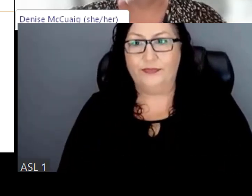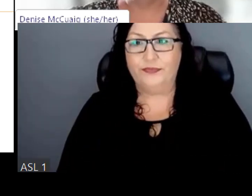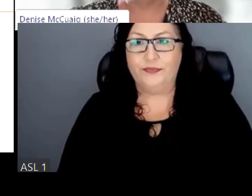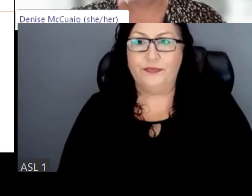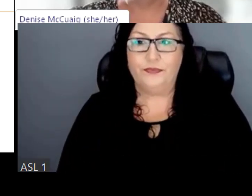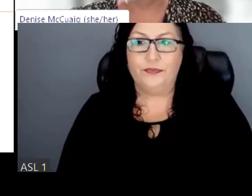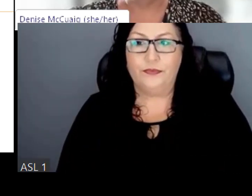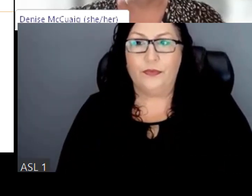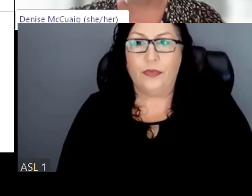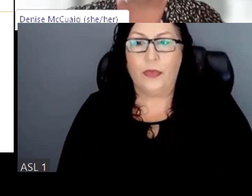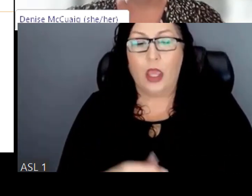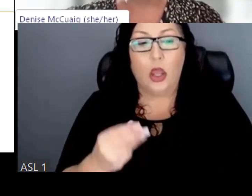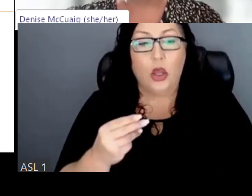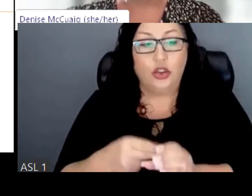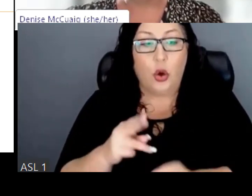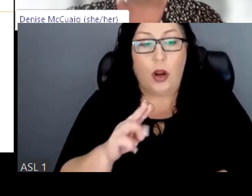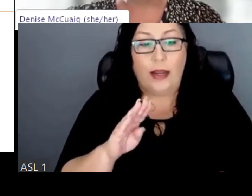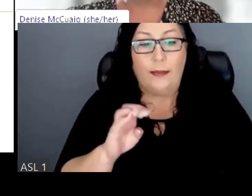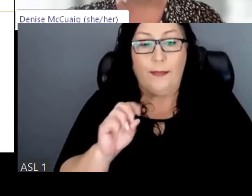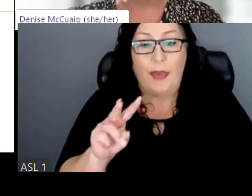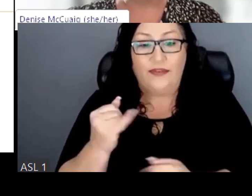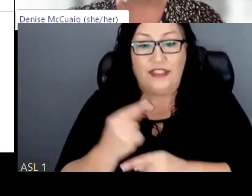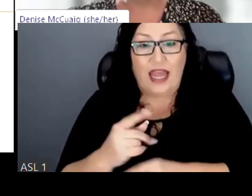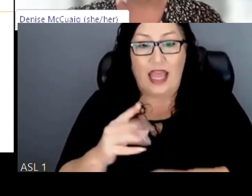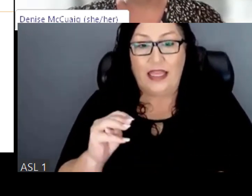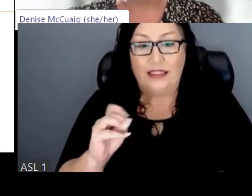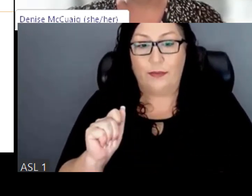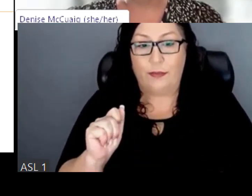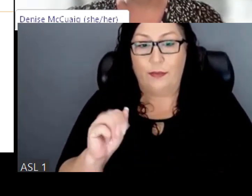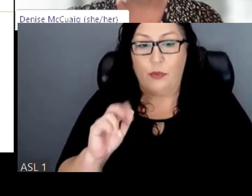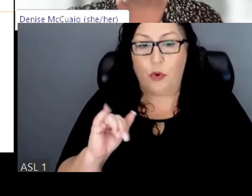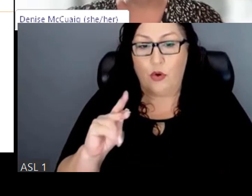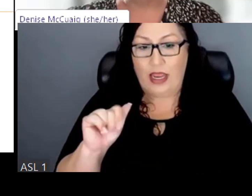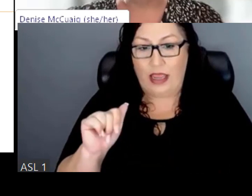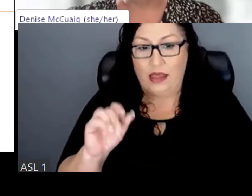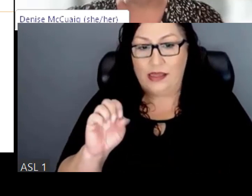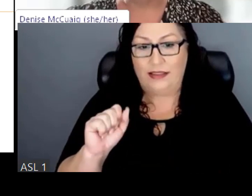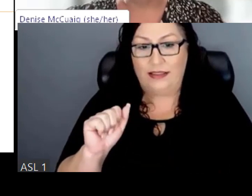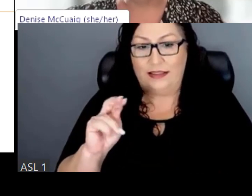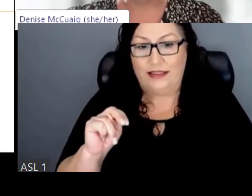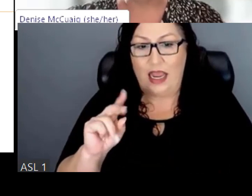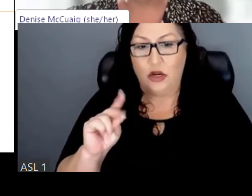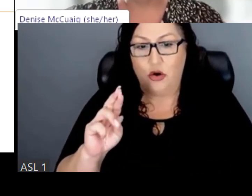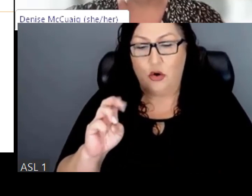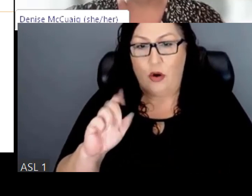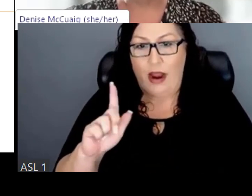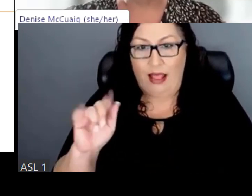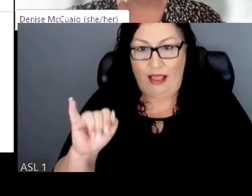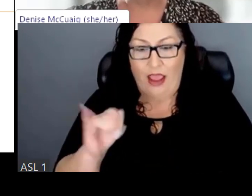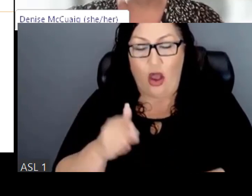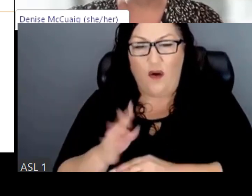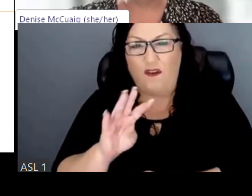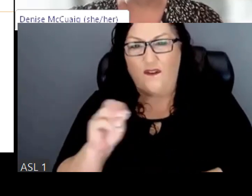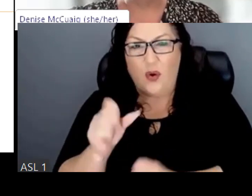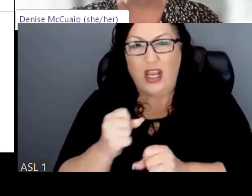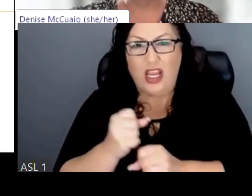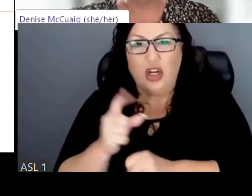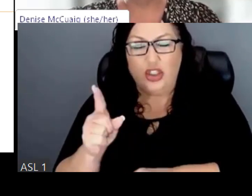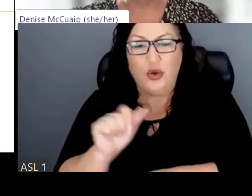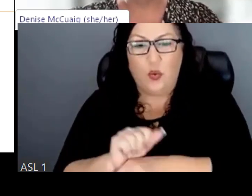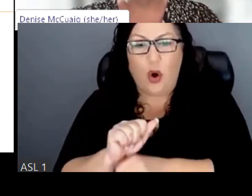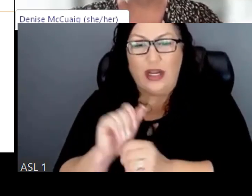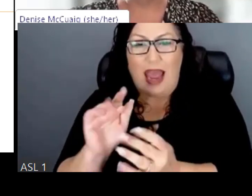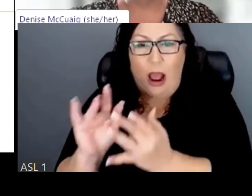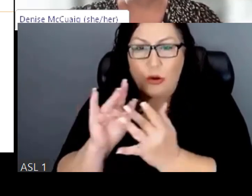Policy. Joining Bev today is Marika Sandarelli. For over 40 years, Marika worked